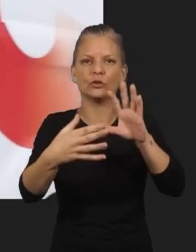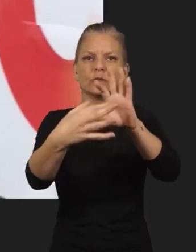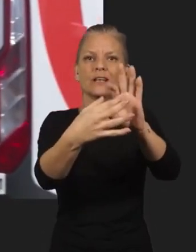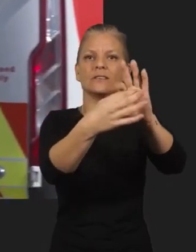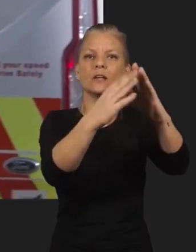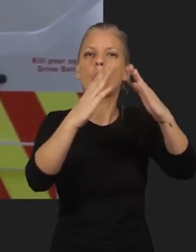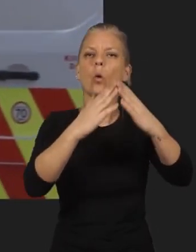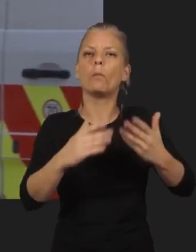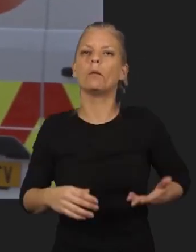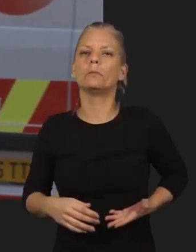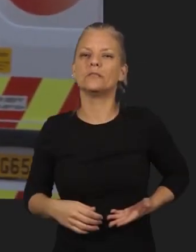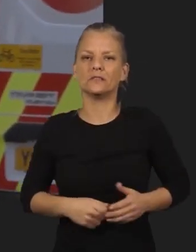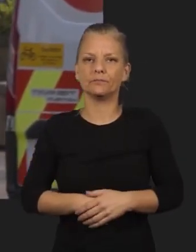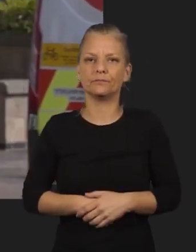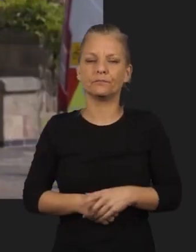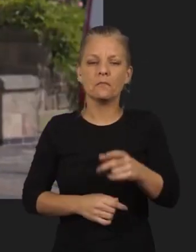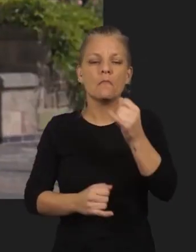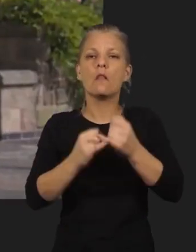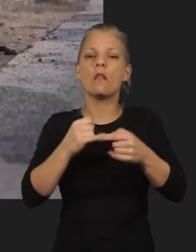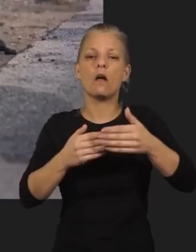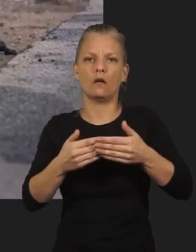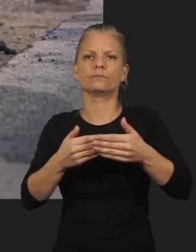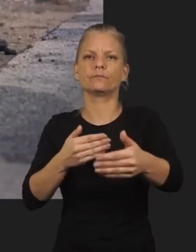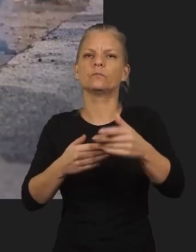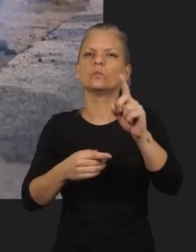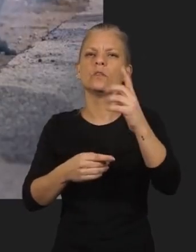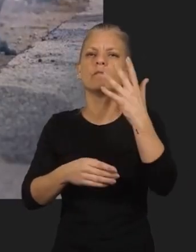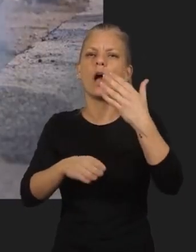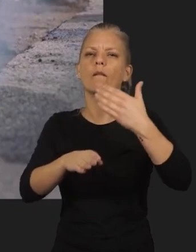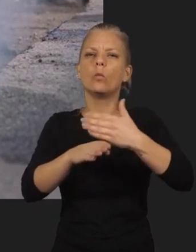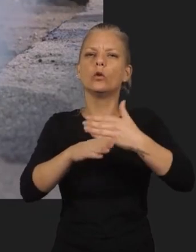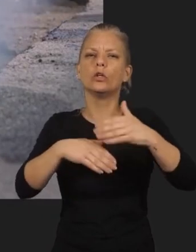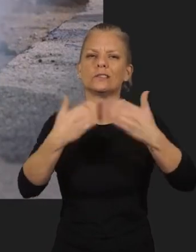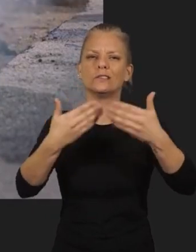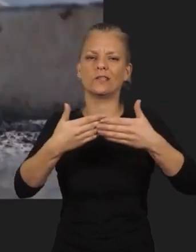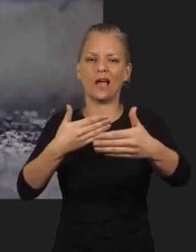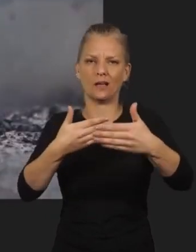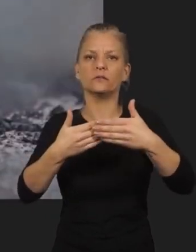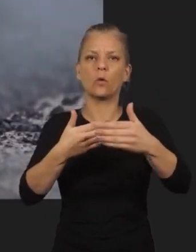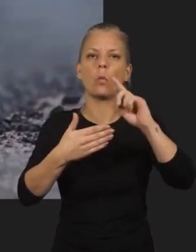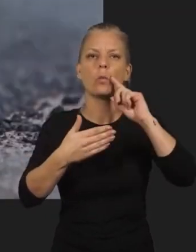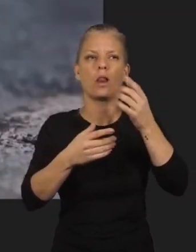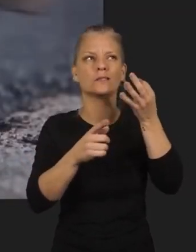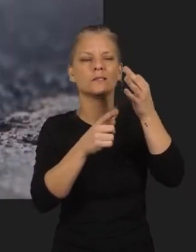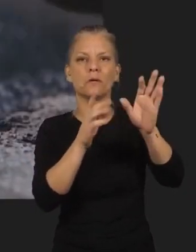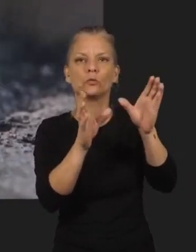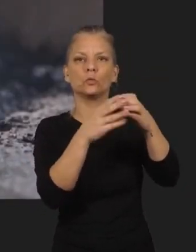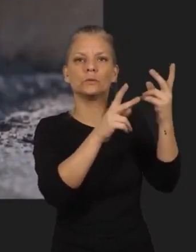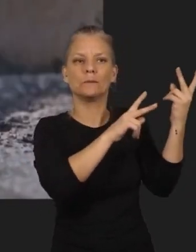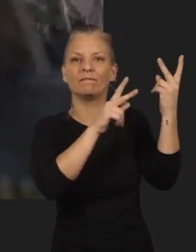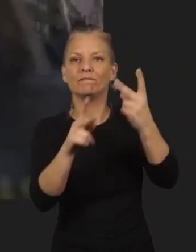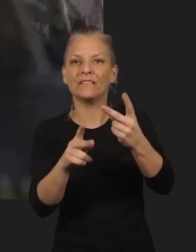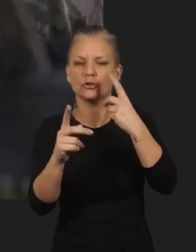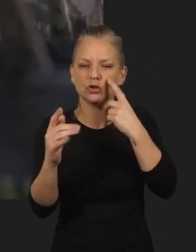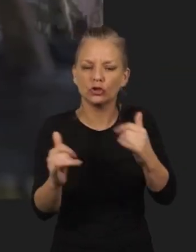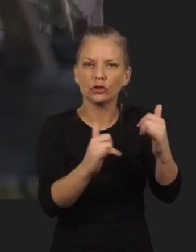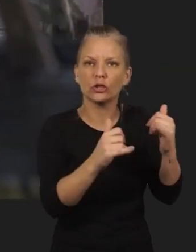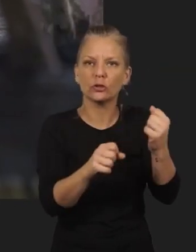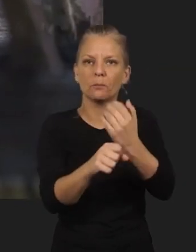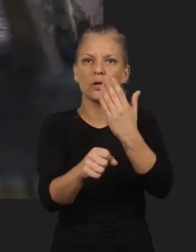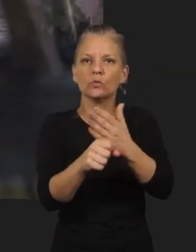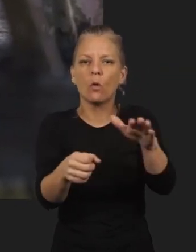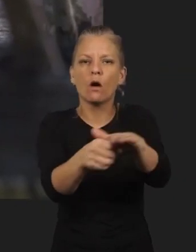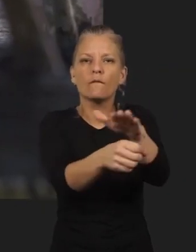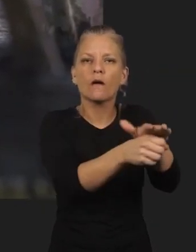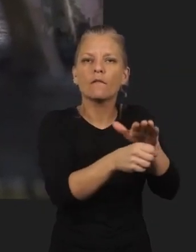business. Lastly, and within 5 working days of turning your gas back on, another specialist team will arrive to fill in any holes